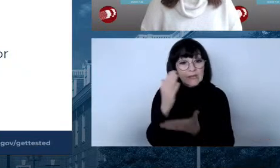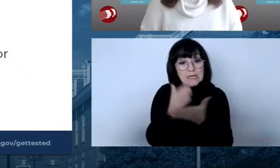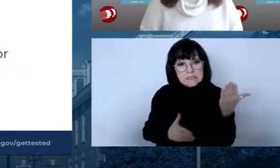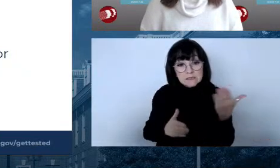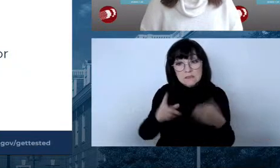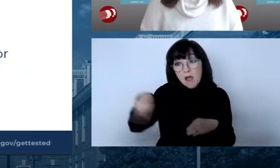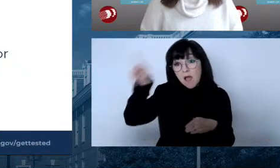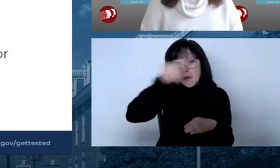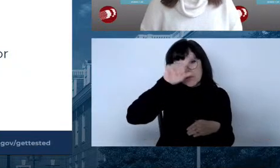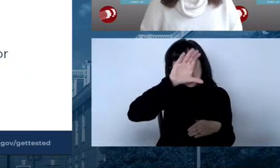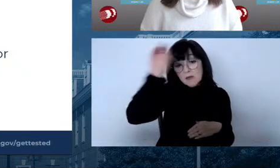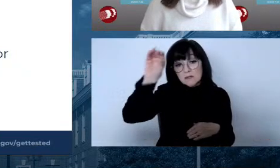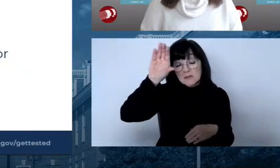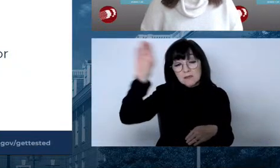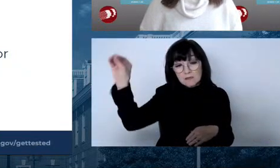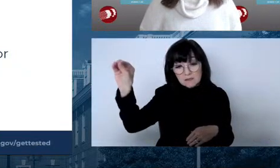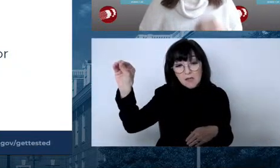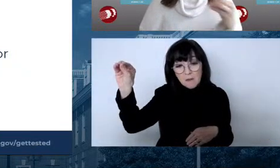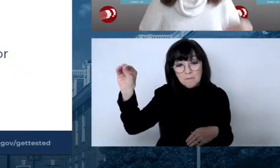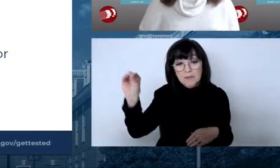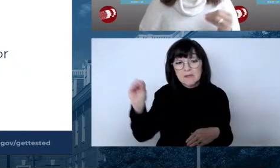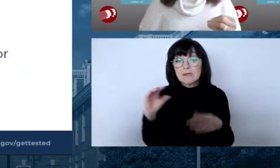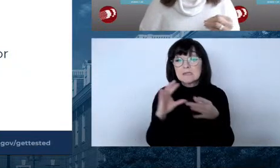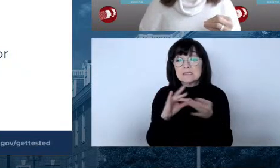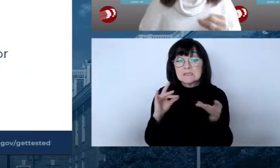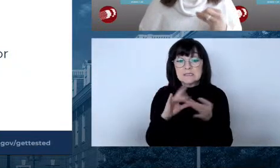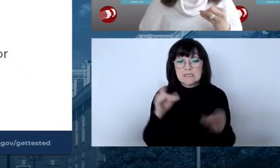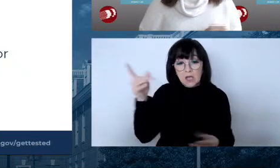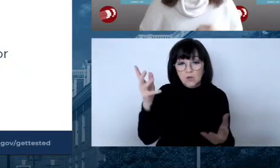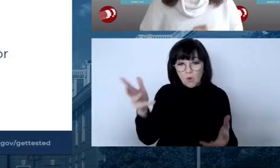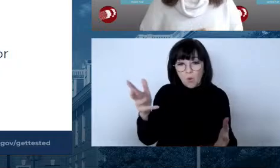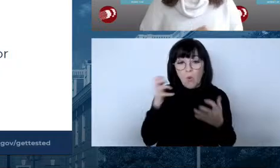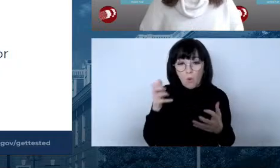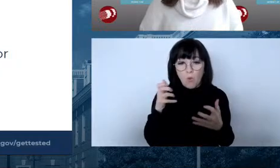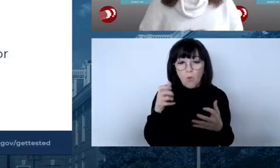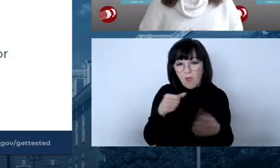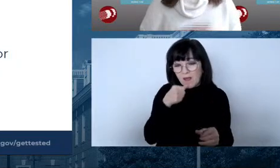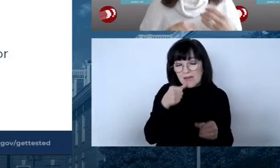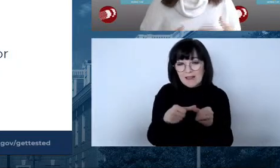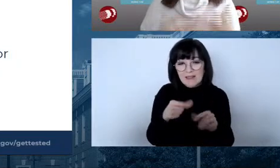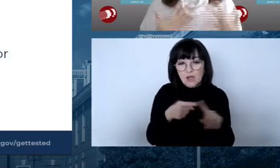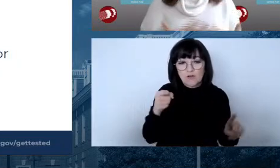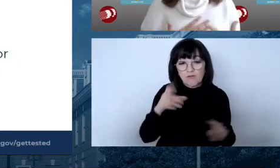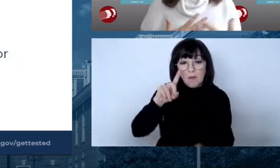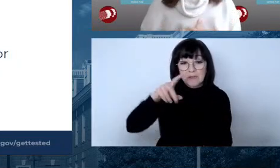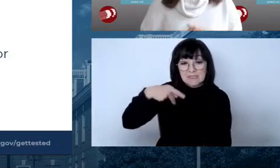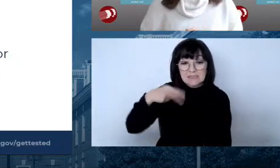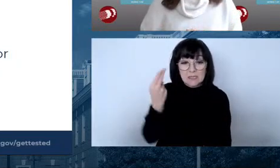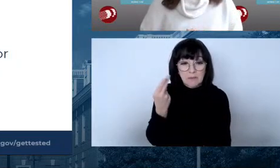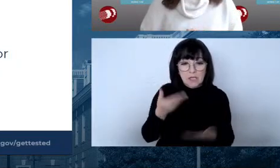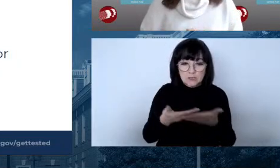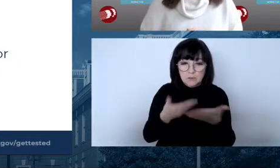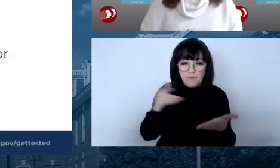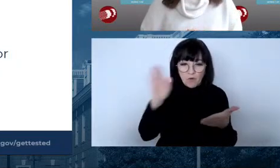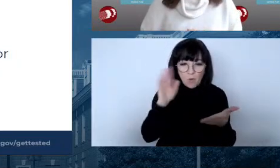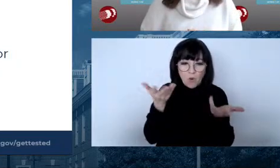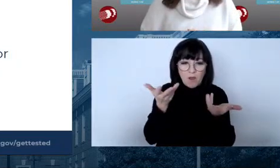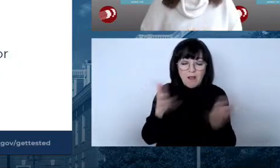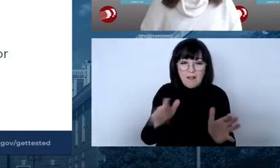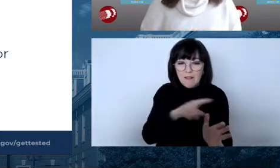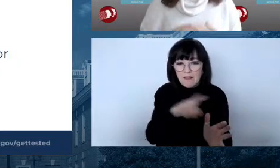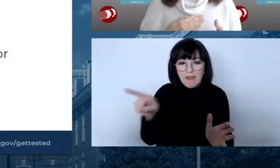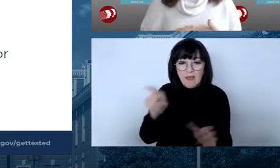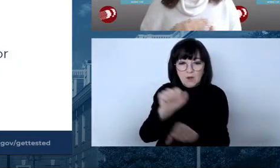employers that have said that they want a clearance letter from the Division of Public Health before they will allow their employees to come back to